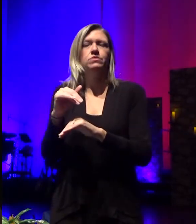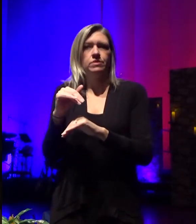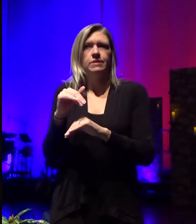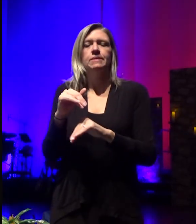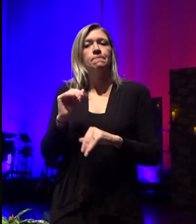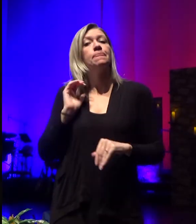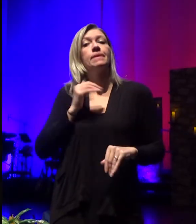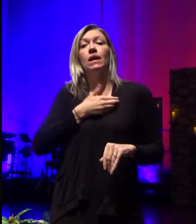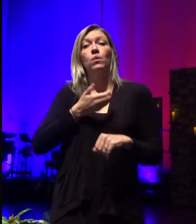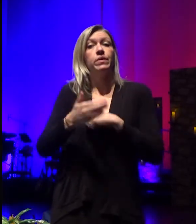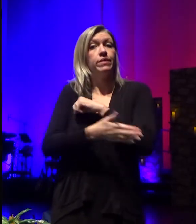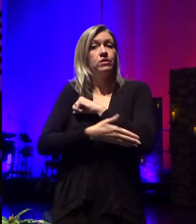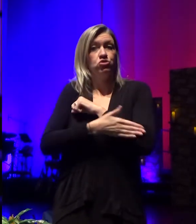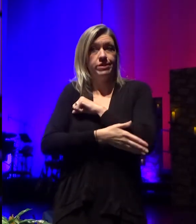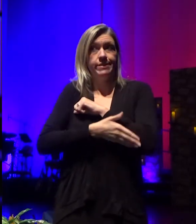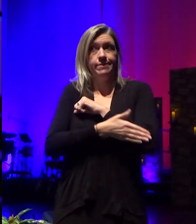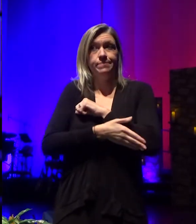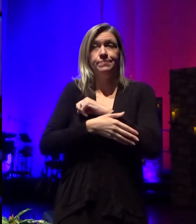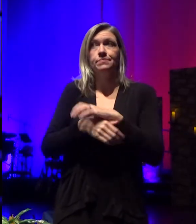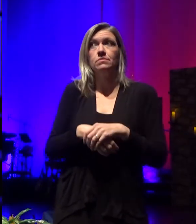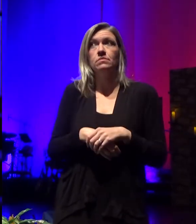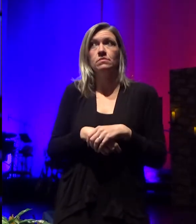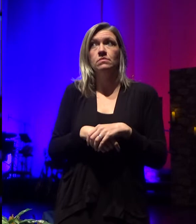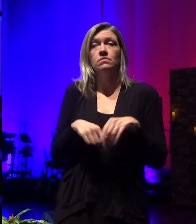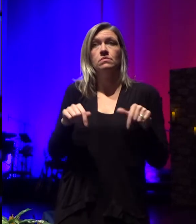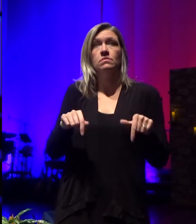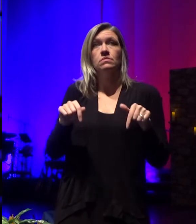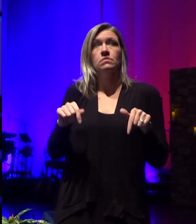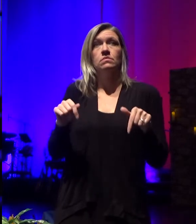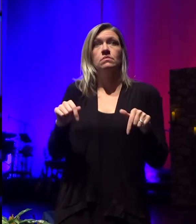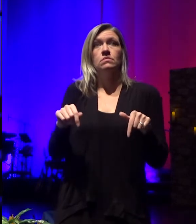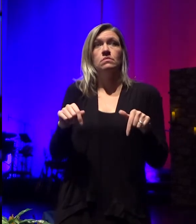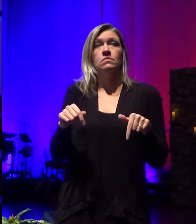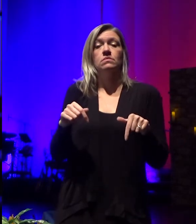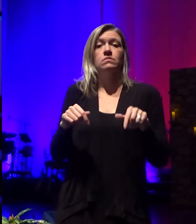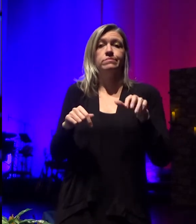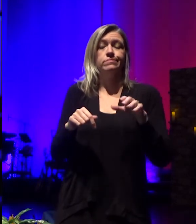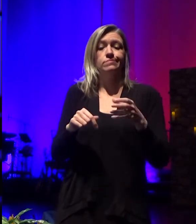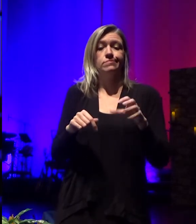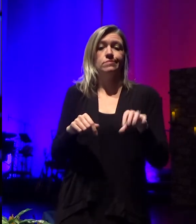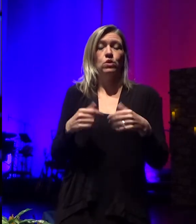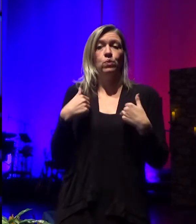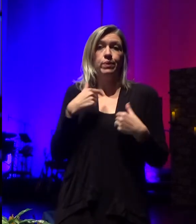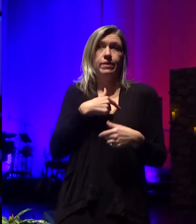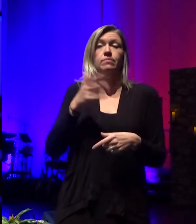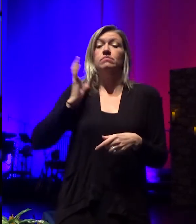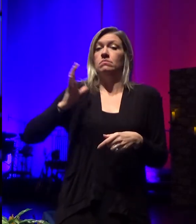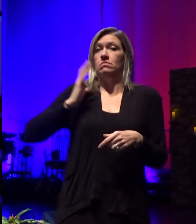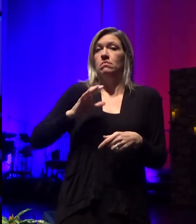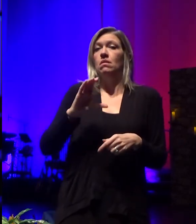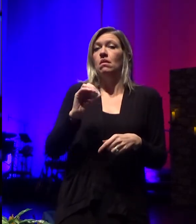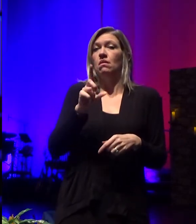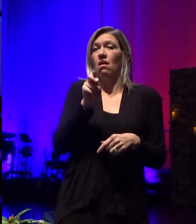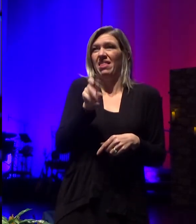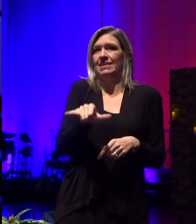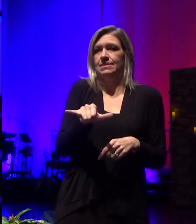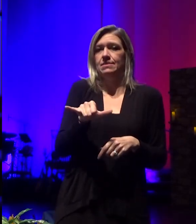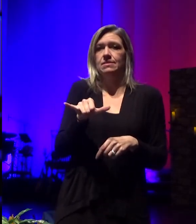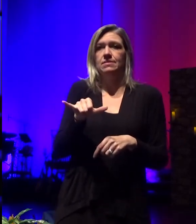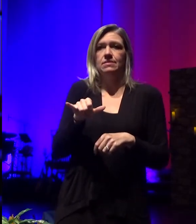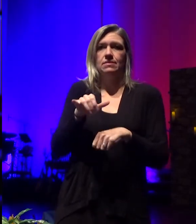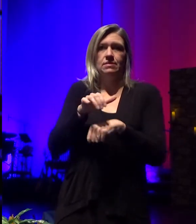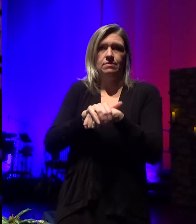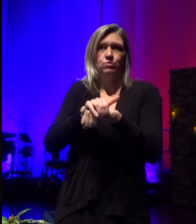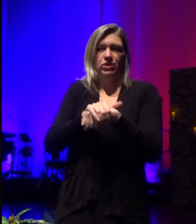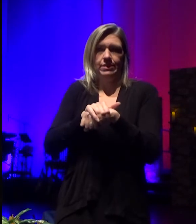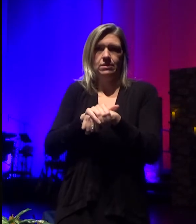Our country, we were ceded colonies of Great Britain. And then the repressive